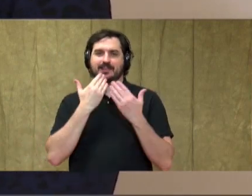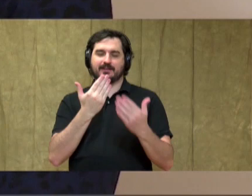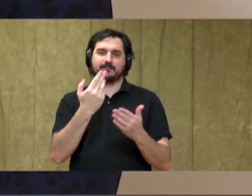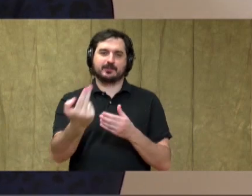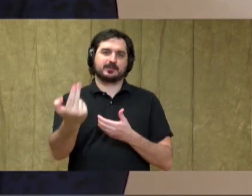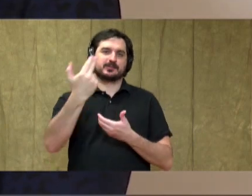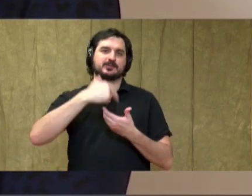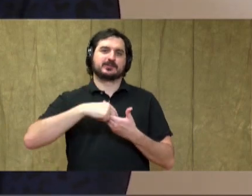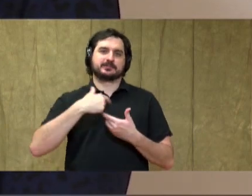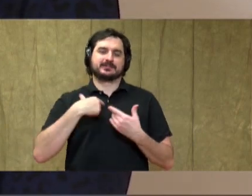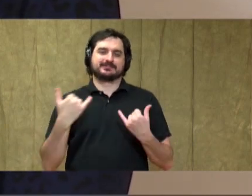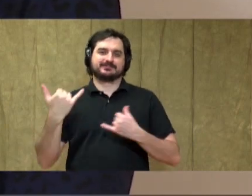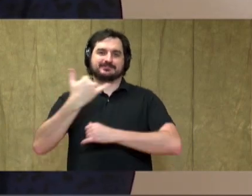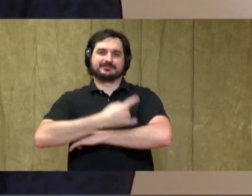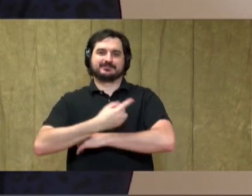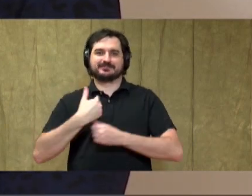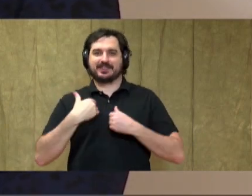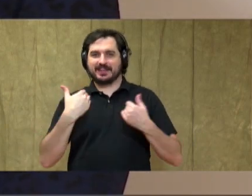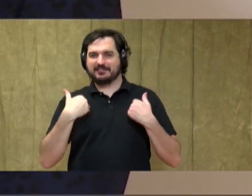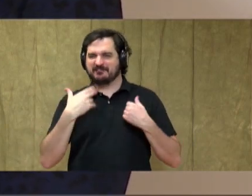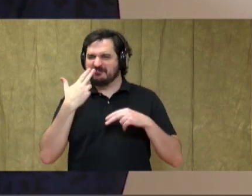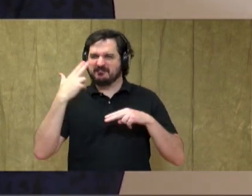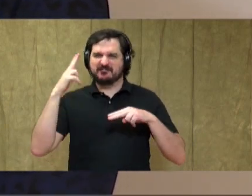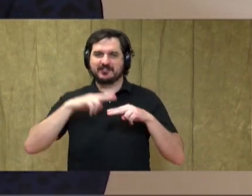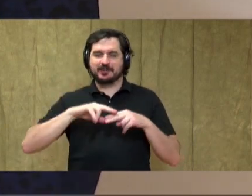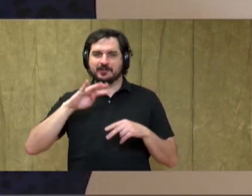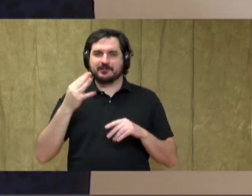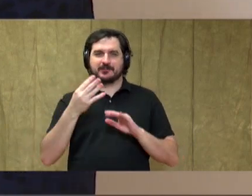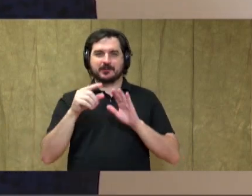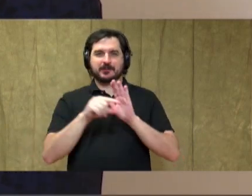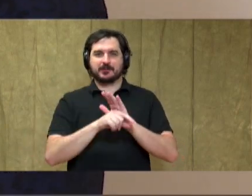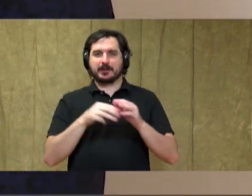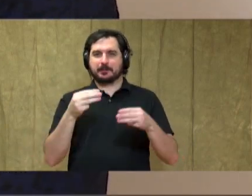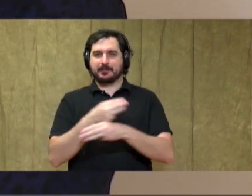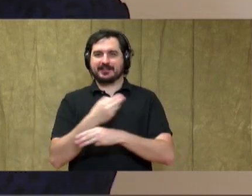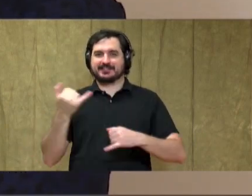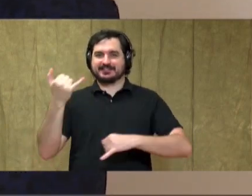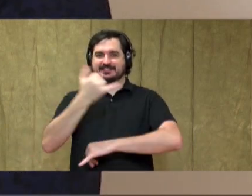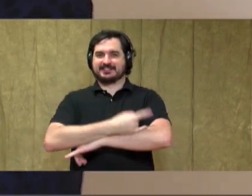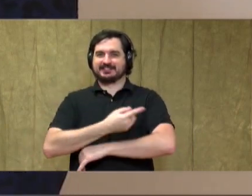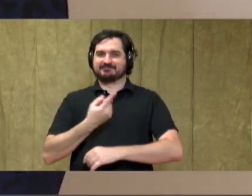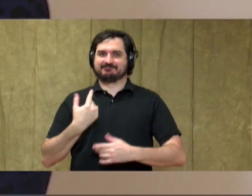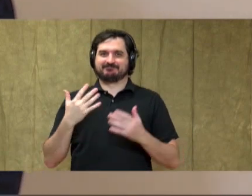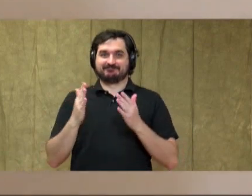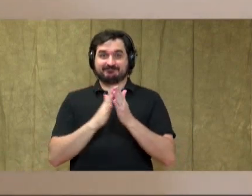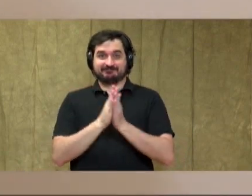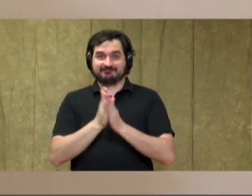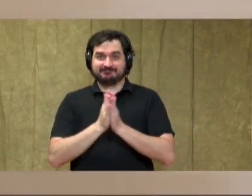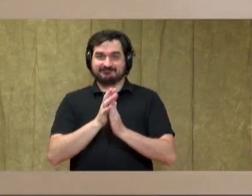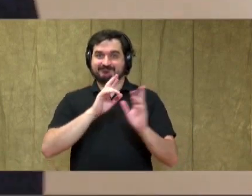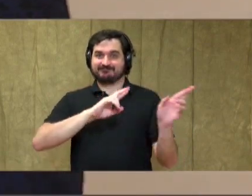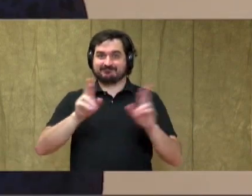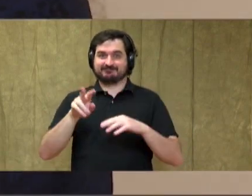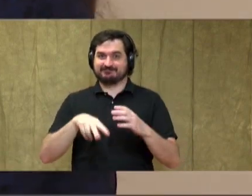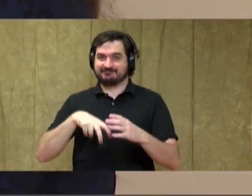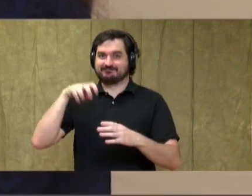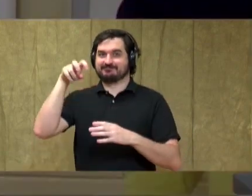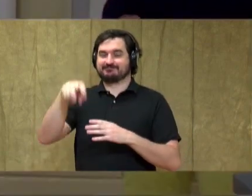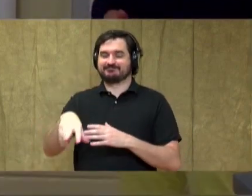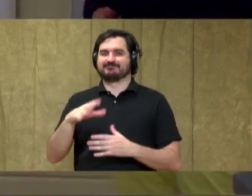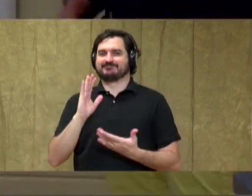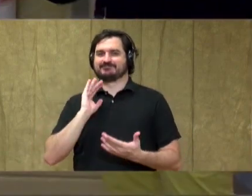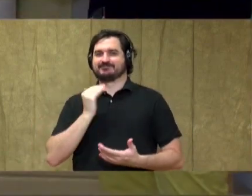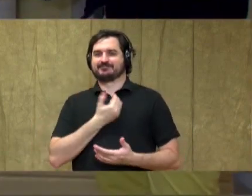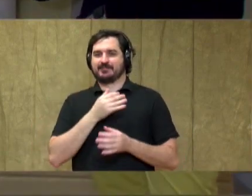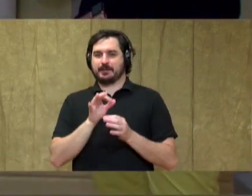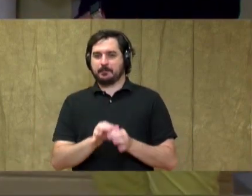some fun with fourth grade math today. Let's jump in. All right, guys, so our essential concept